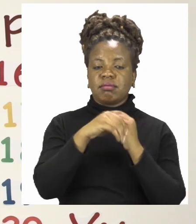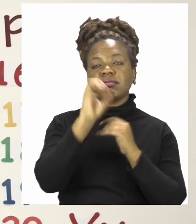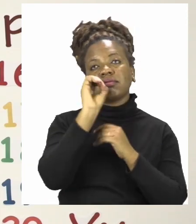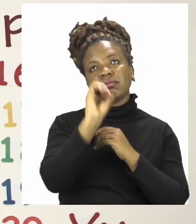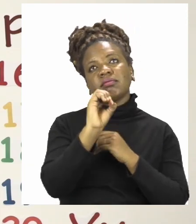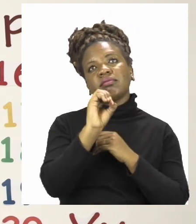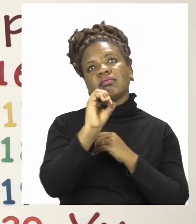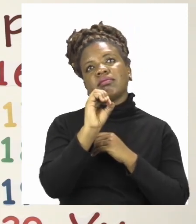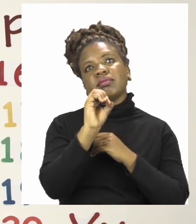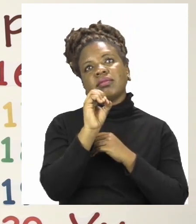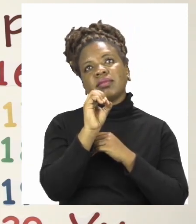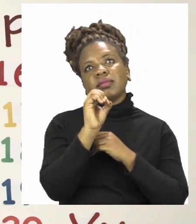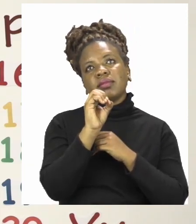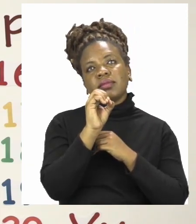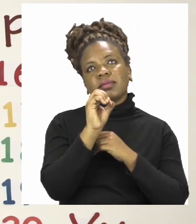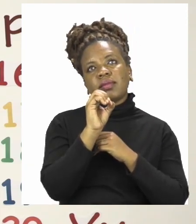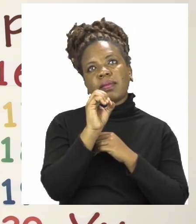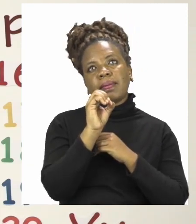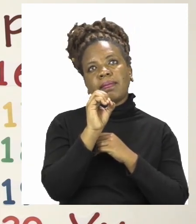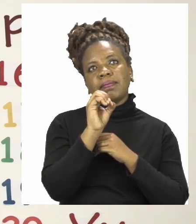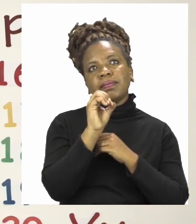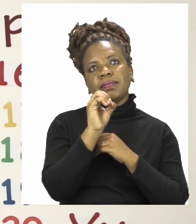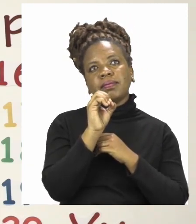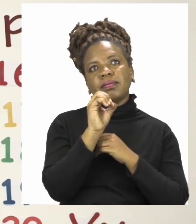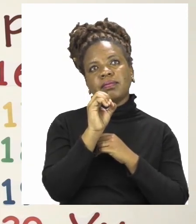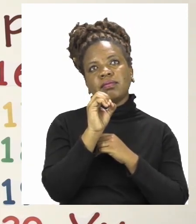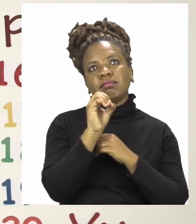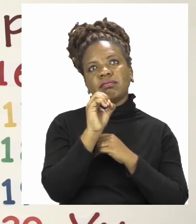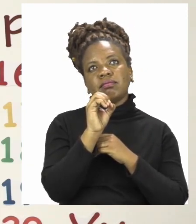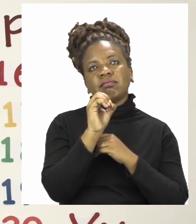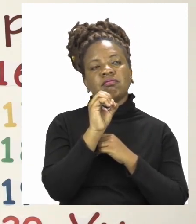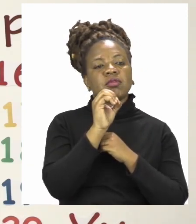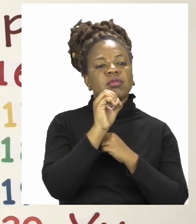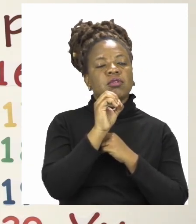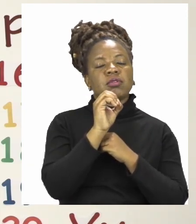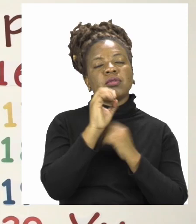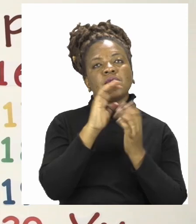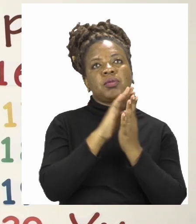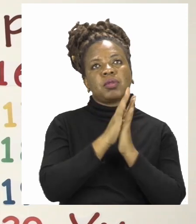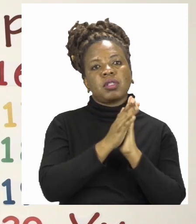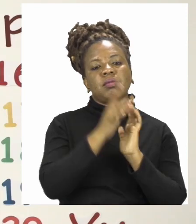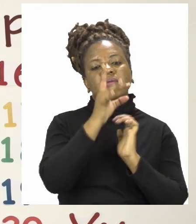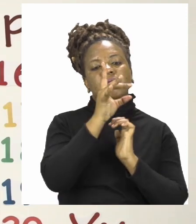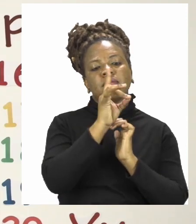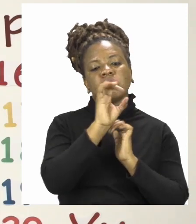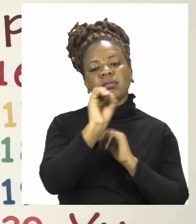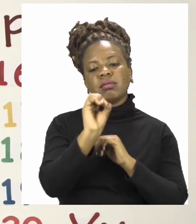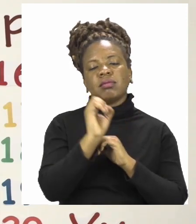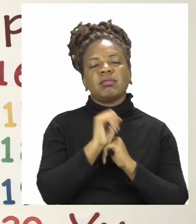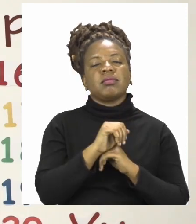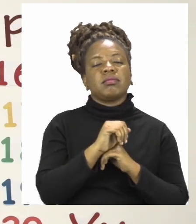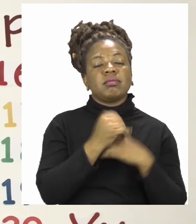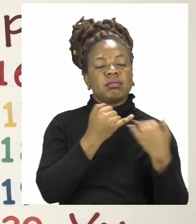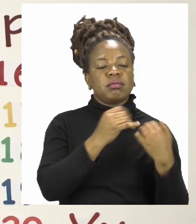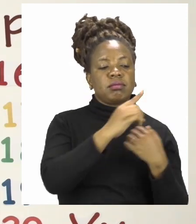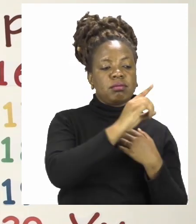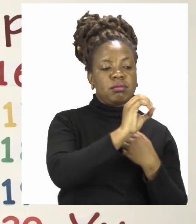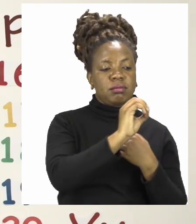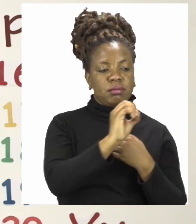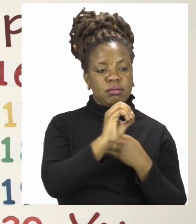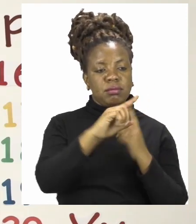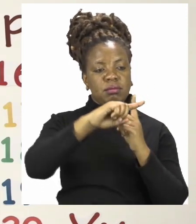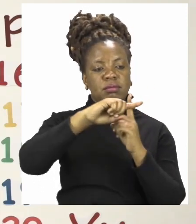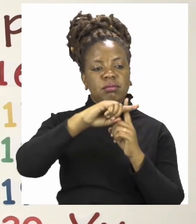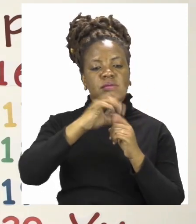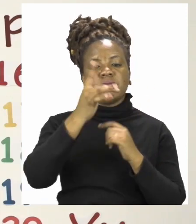as well to say that this is 80. So far we've got 100 plus 80.